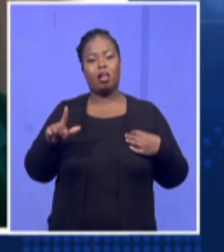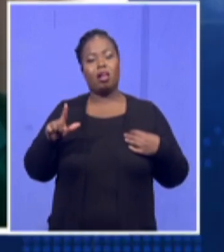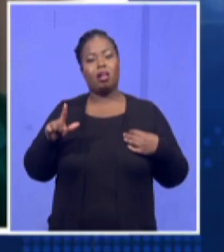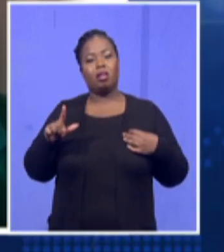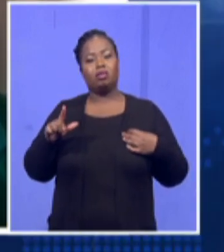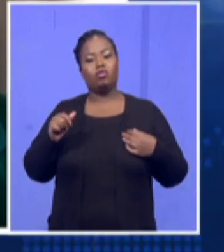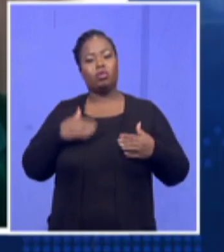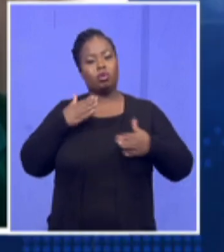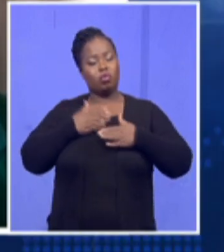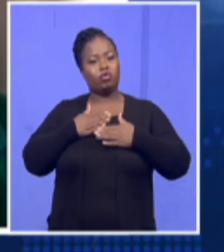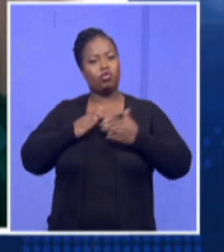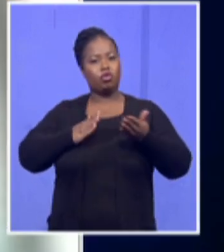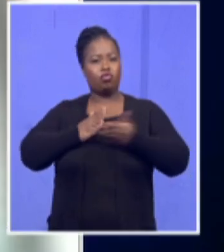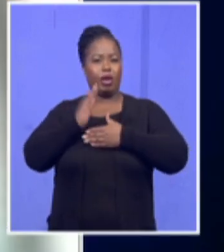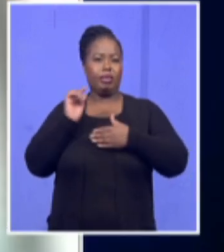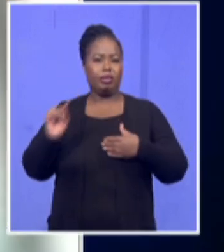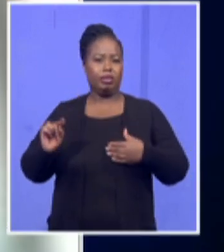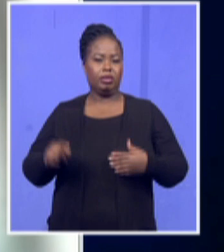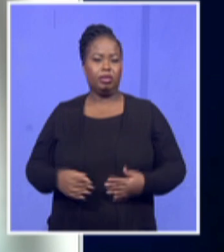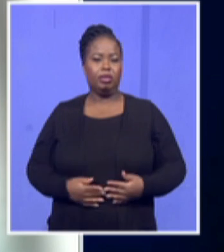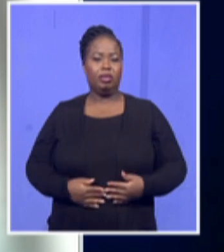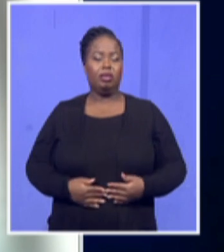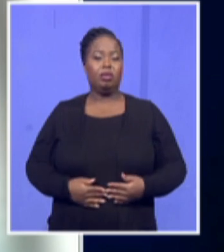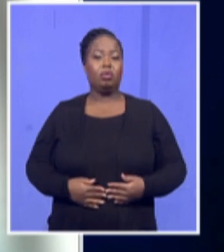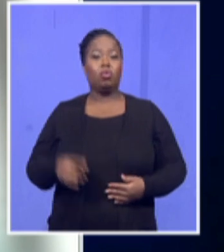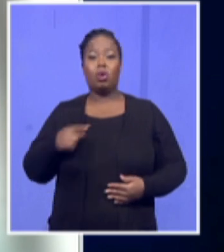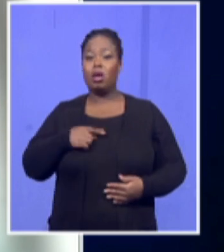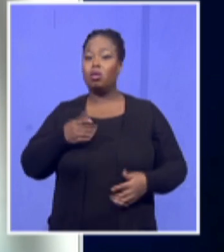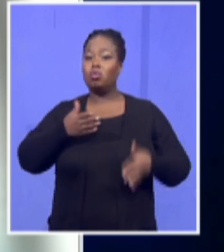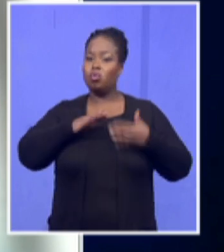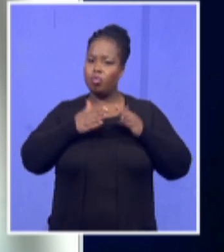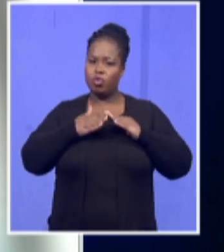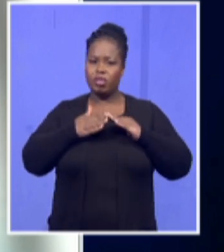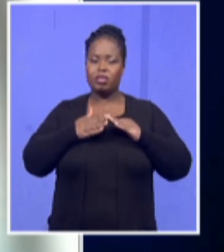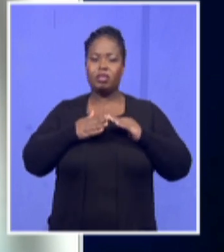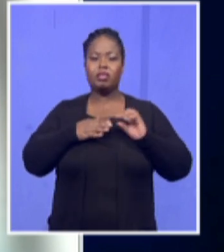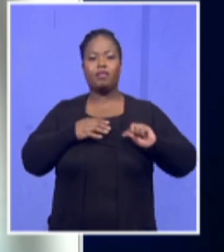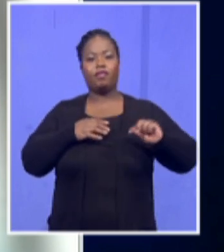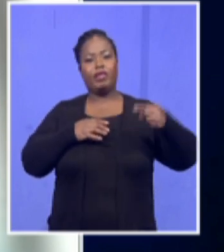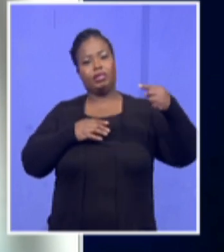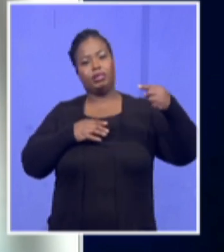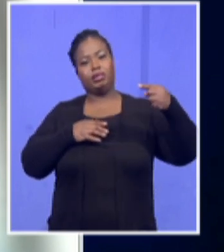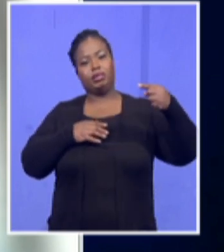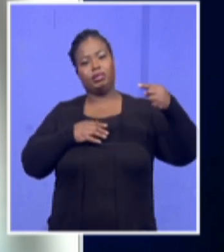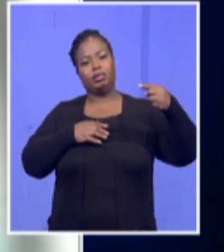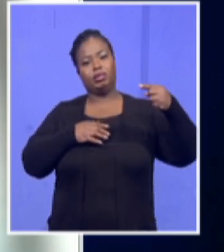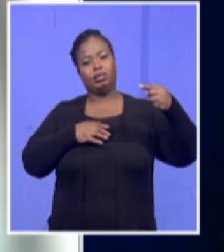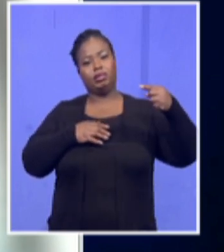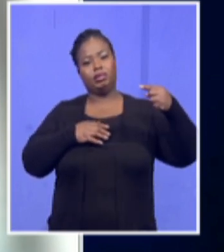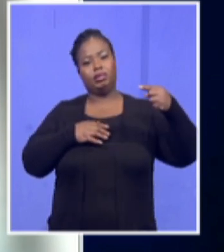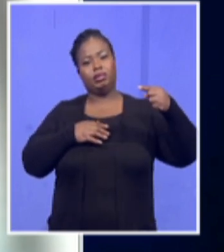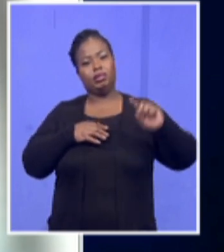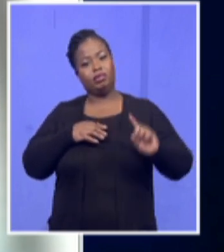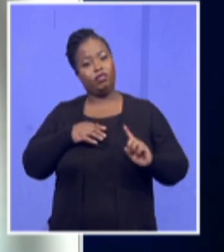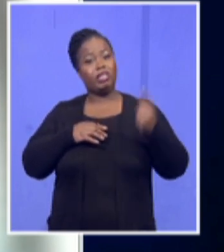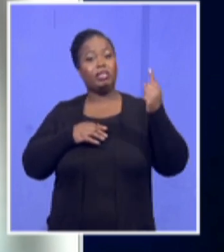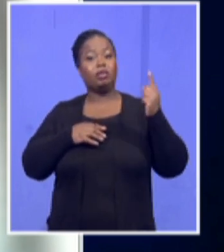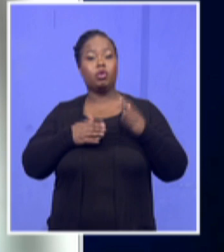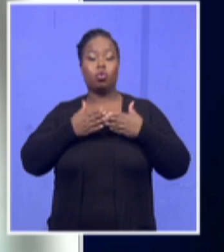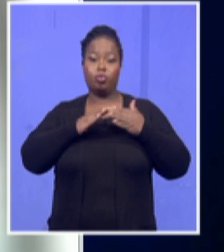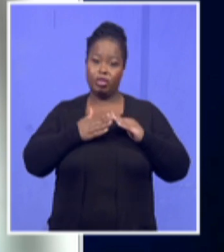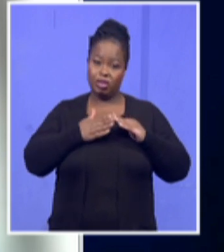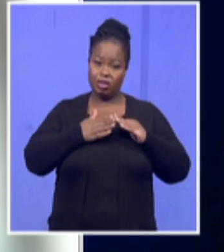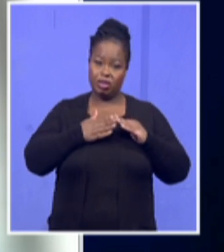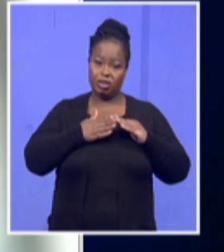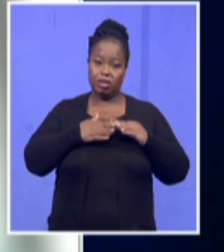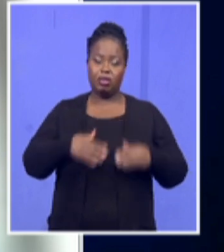operations, mineral rights operations, that communities must come first and that the correct